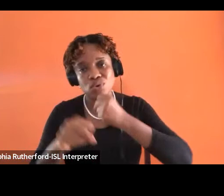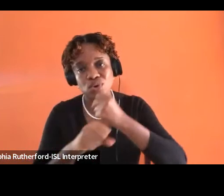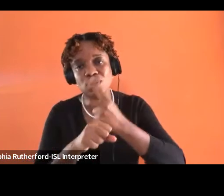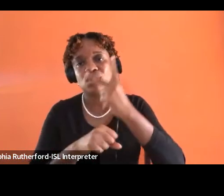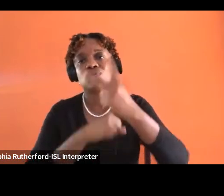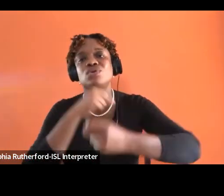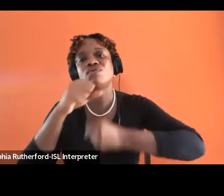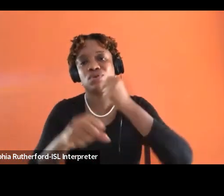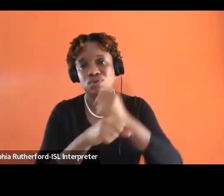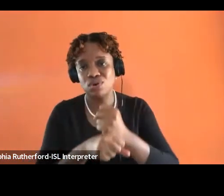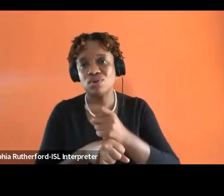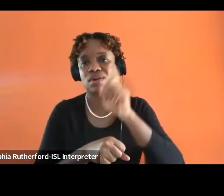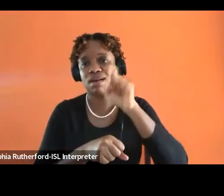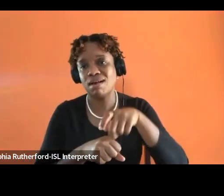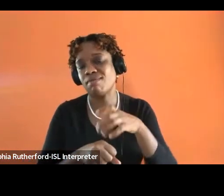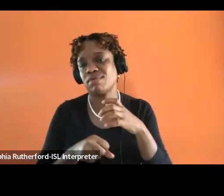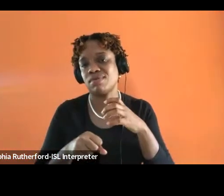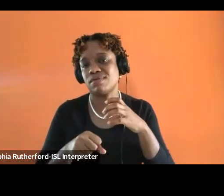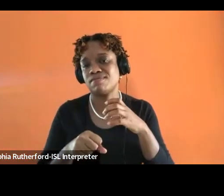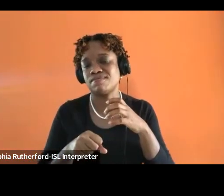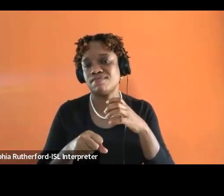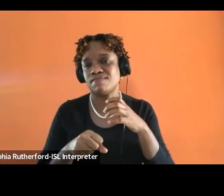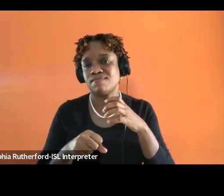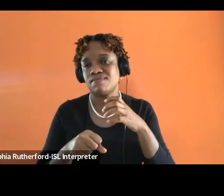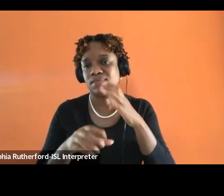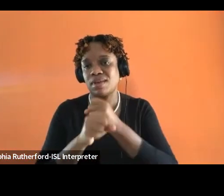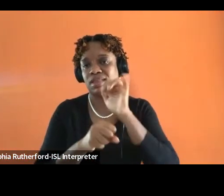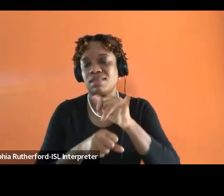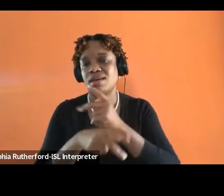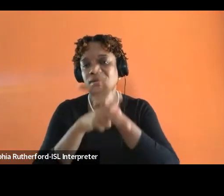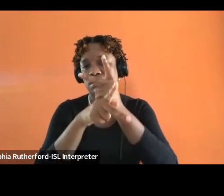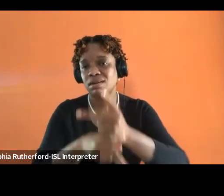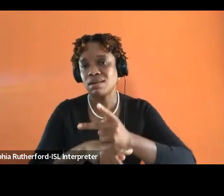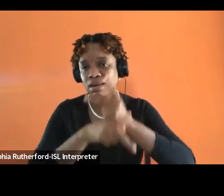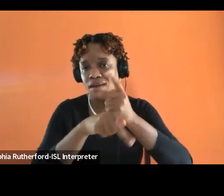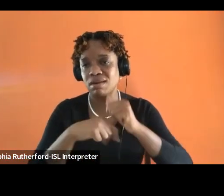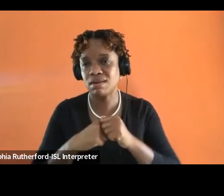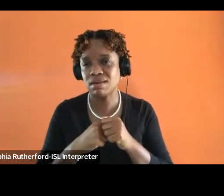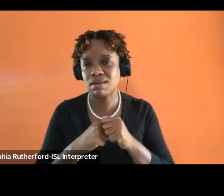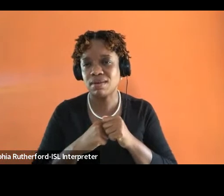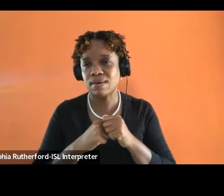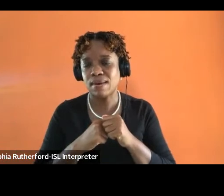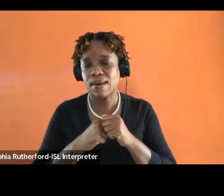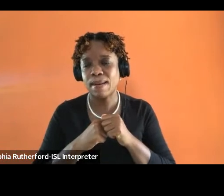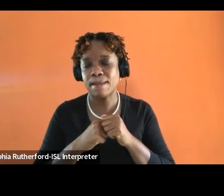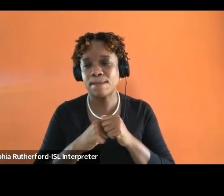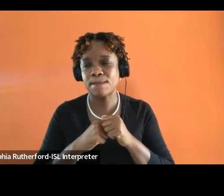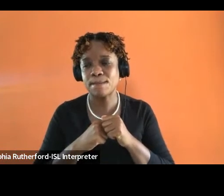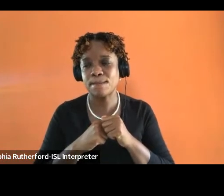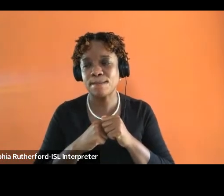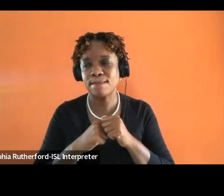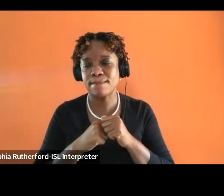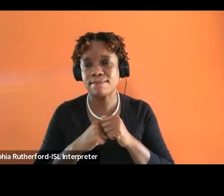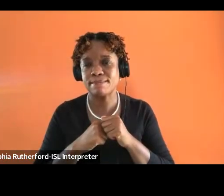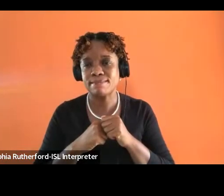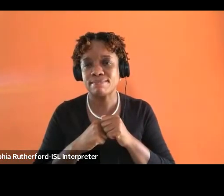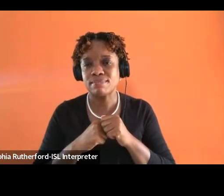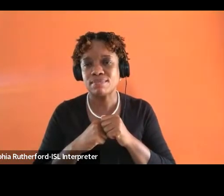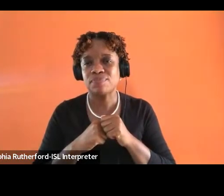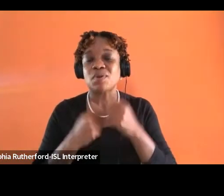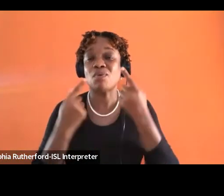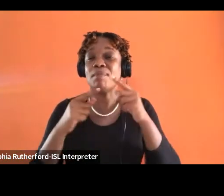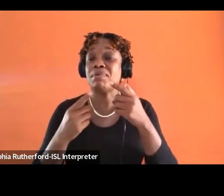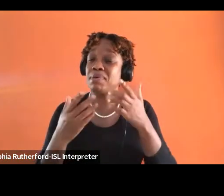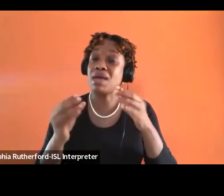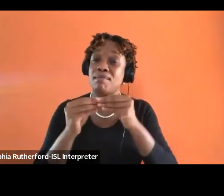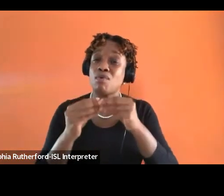that treatment. But if maybe your setting would have wanted her to come in a little quicker, but because of the cost, I normally doesn't go